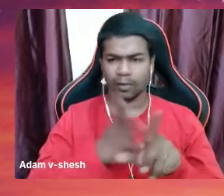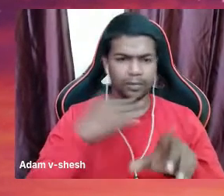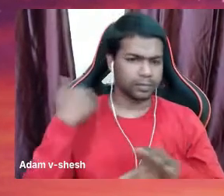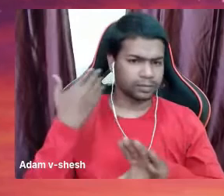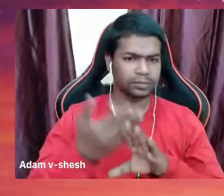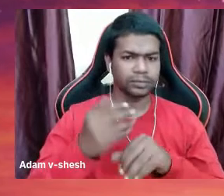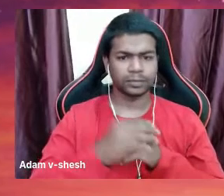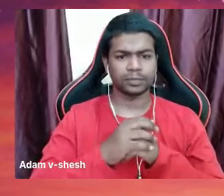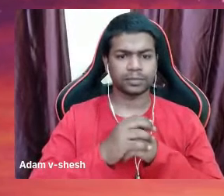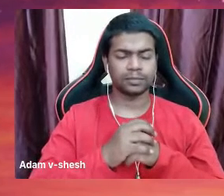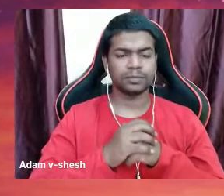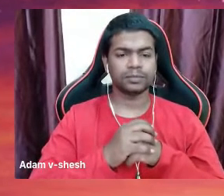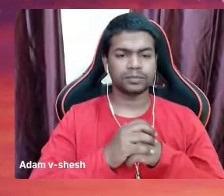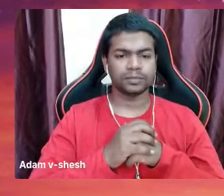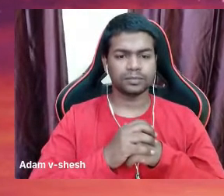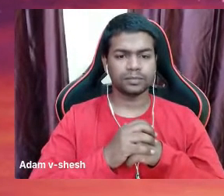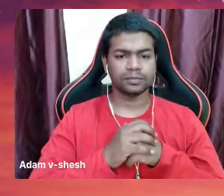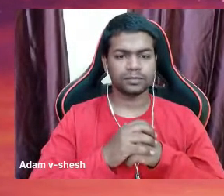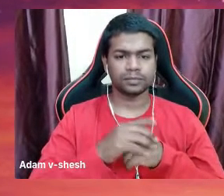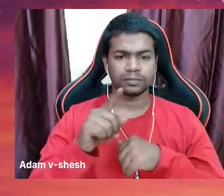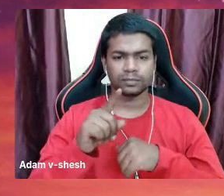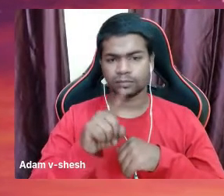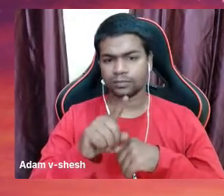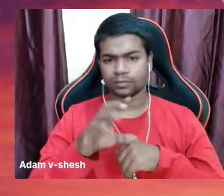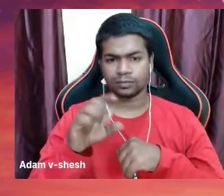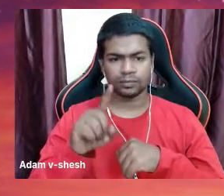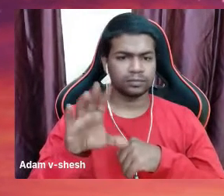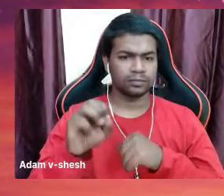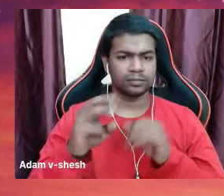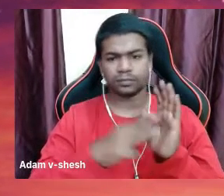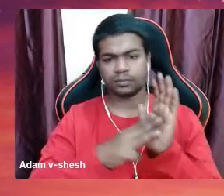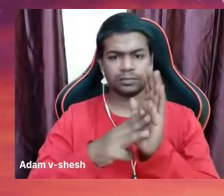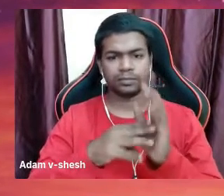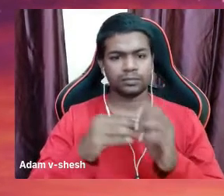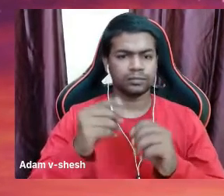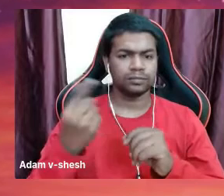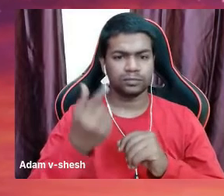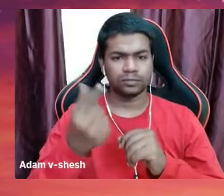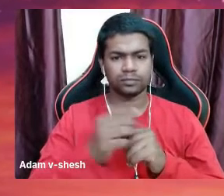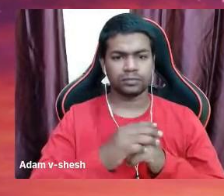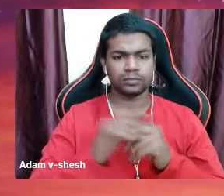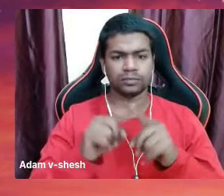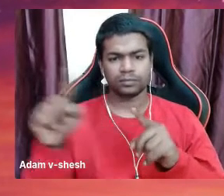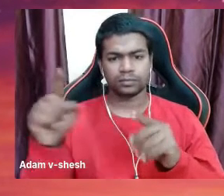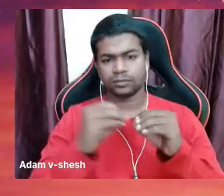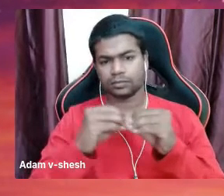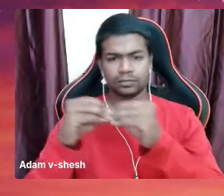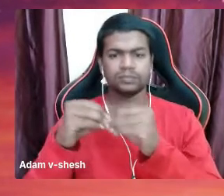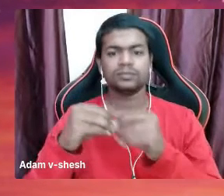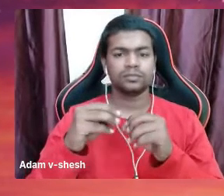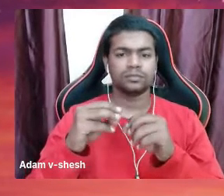gone from somewhere around 150, 200 million internet users to a billion internet